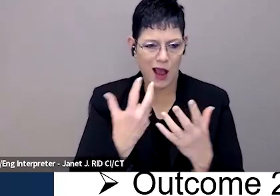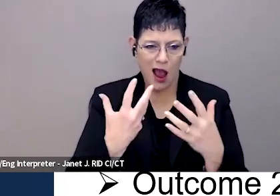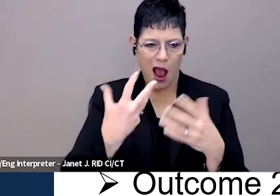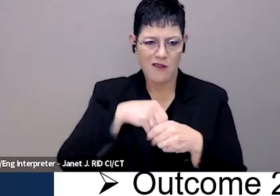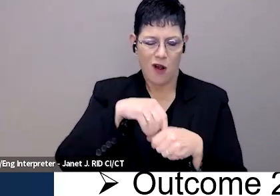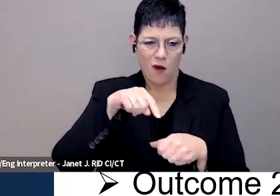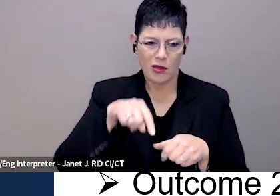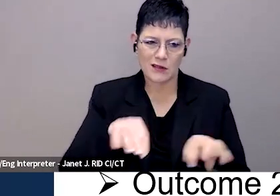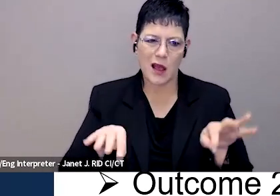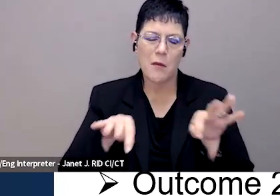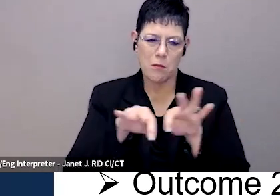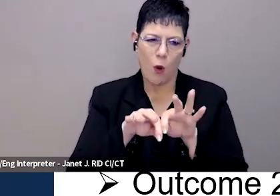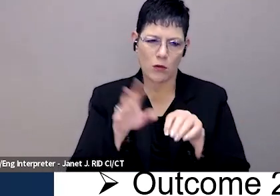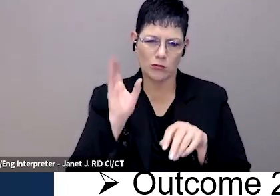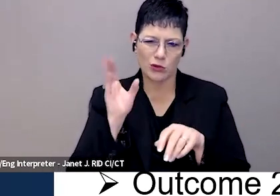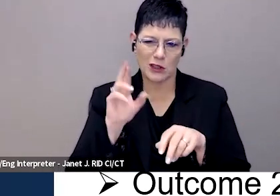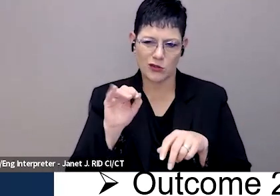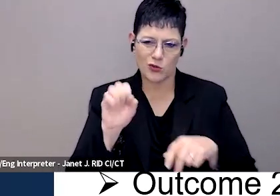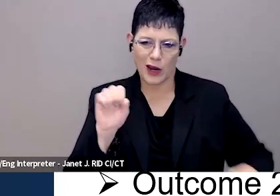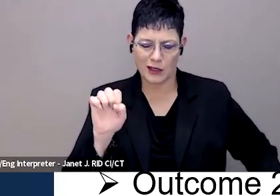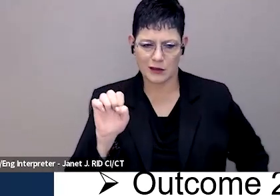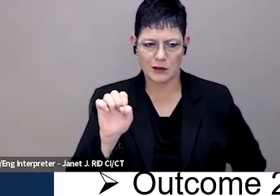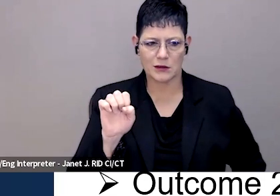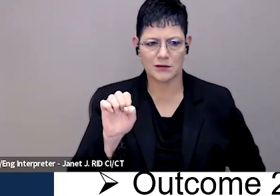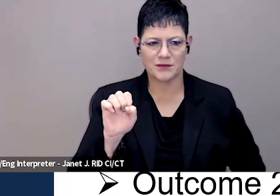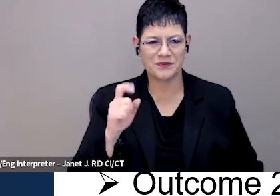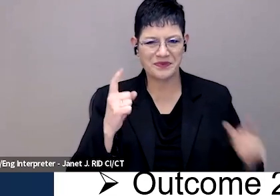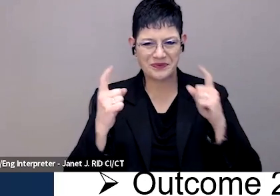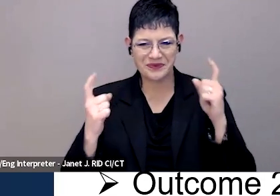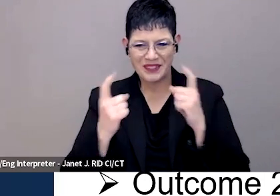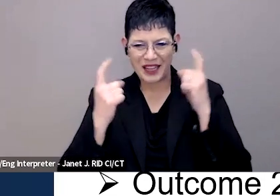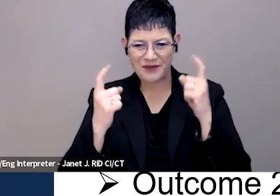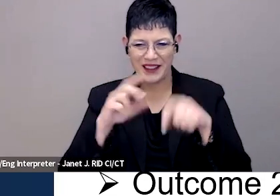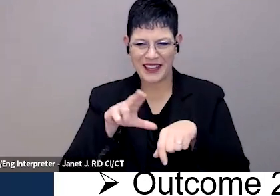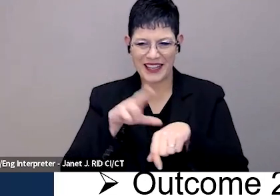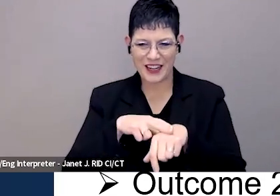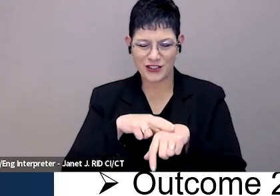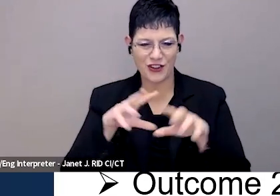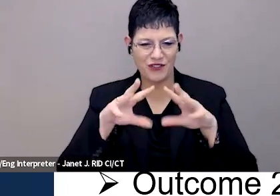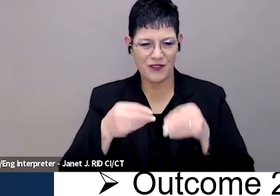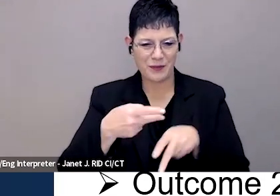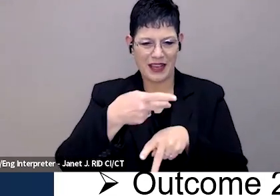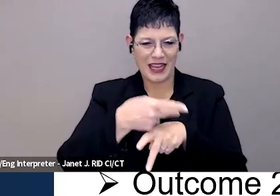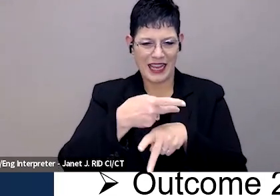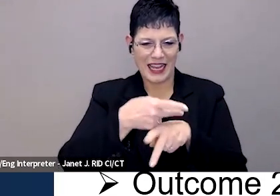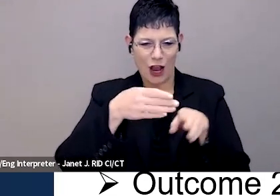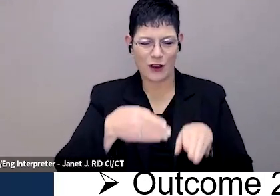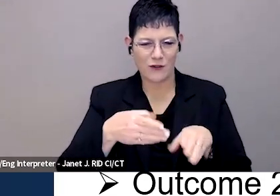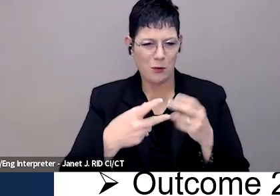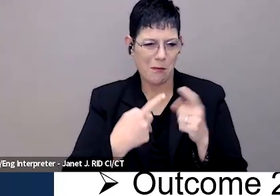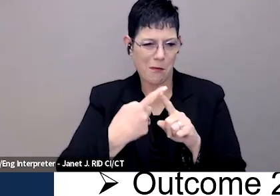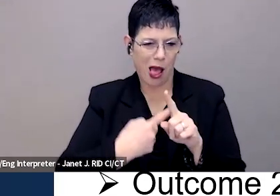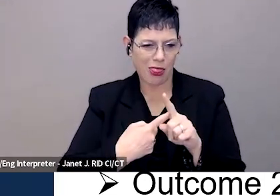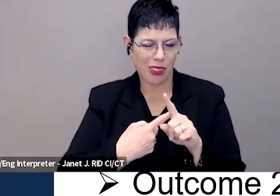this important Act on RAISE presentation today and celebrate National Family Caregivers Month as we look at ways to improve and build